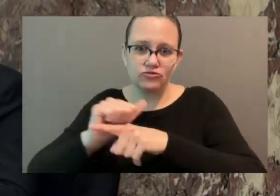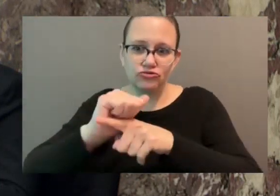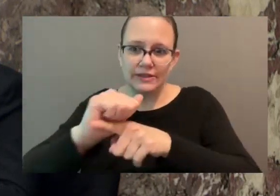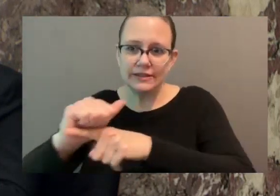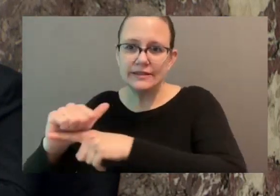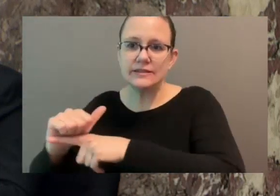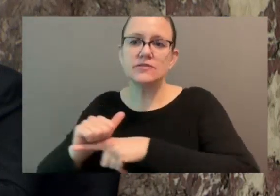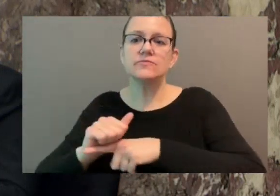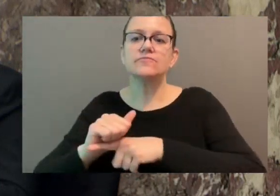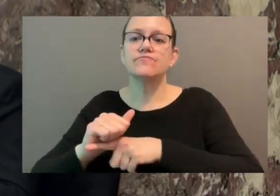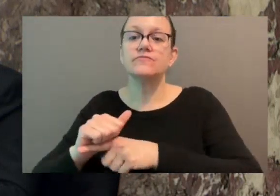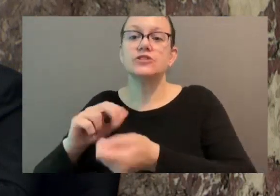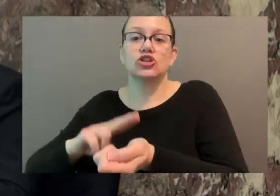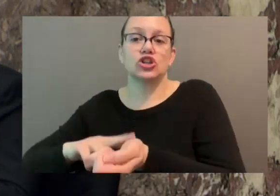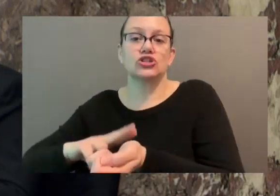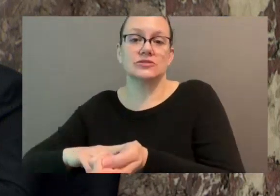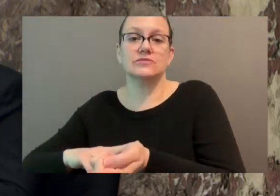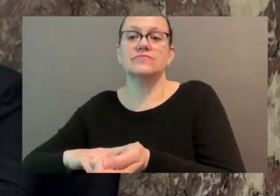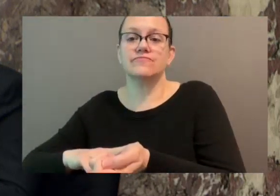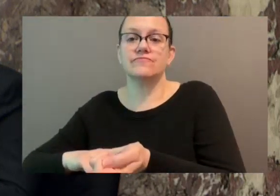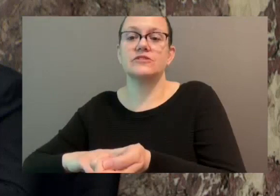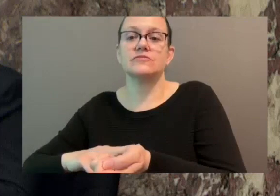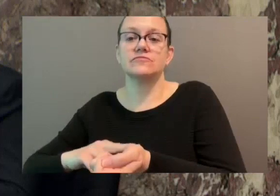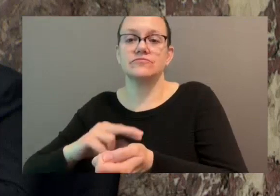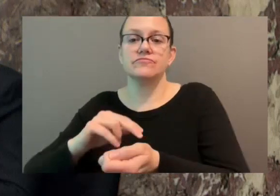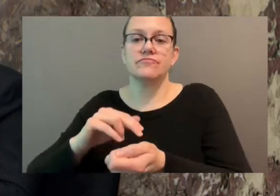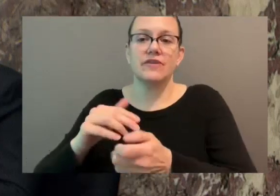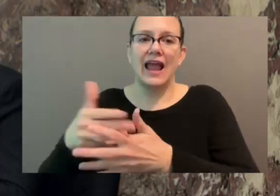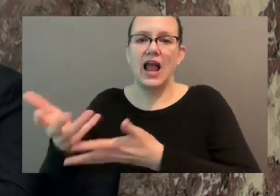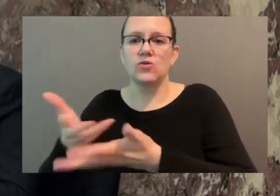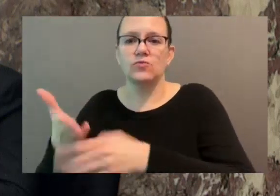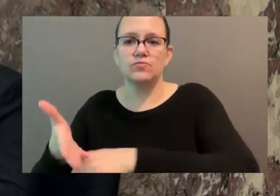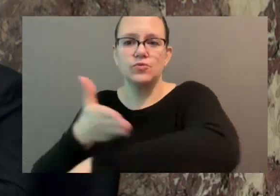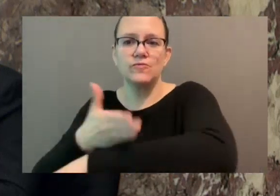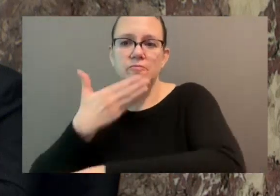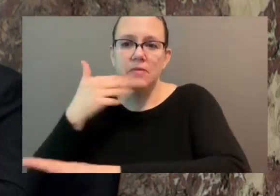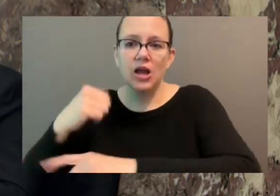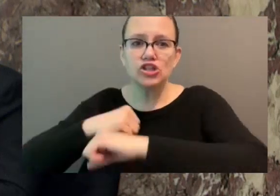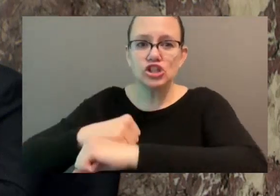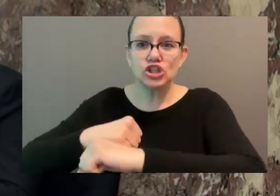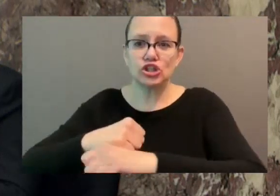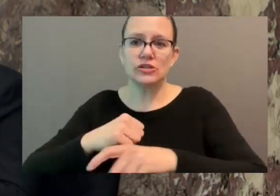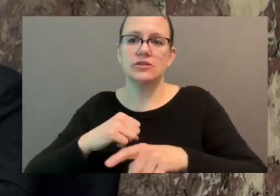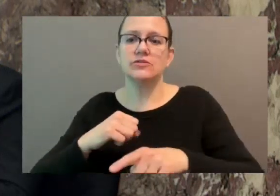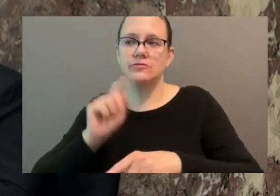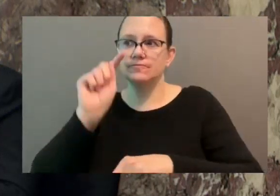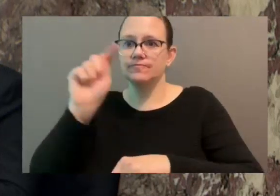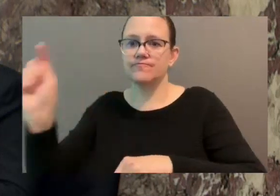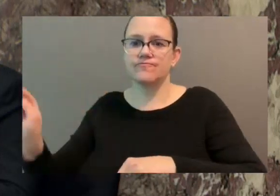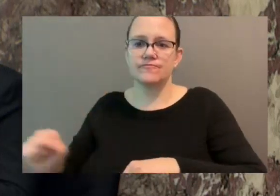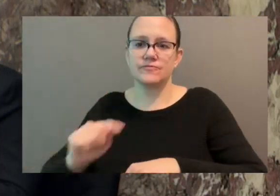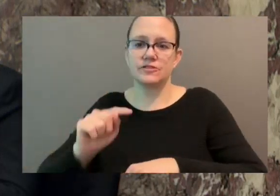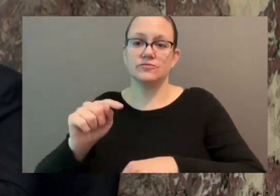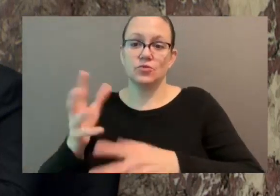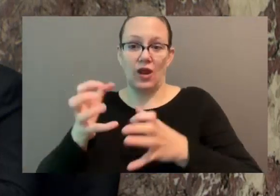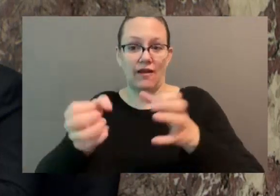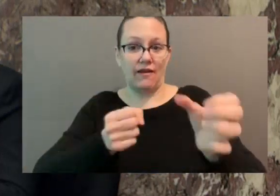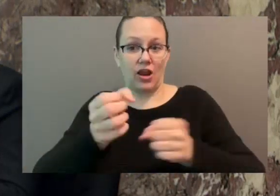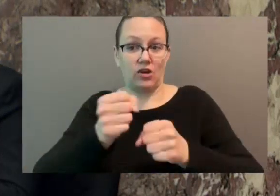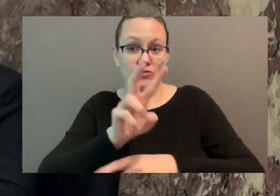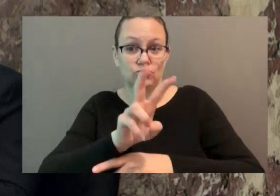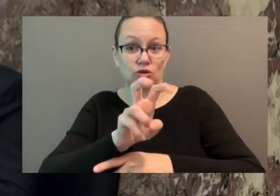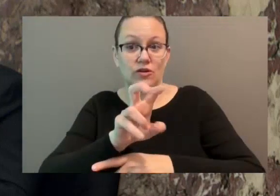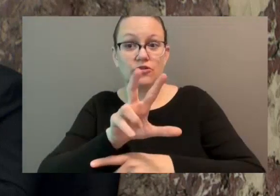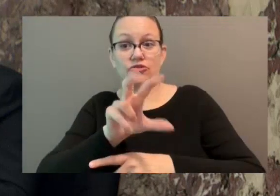of security in hospitals. That's 320 people hired in a year, just like we said we'd do. And we're going to continue